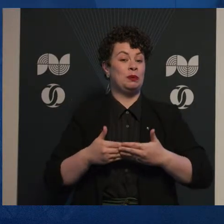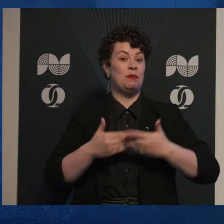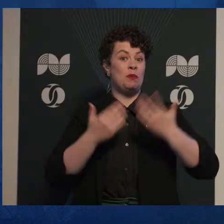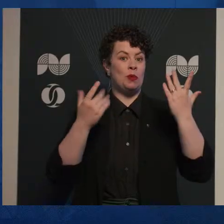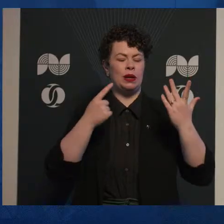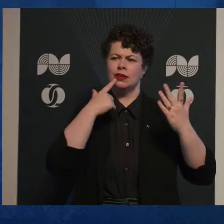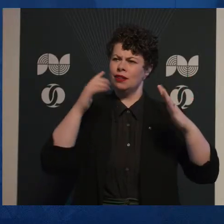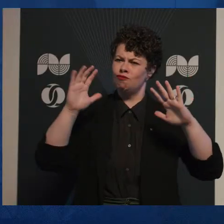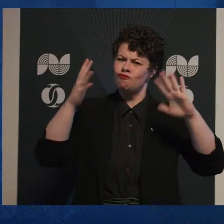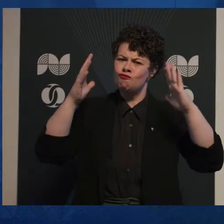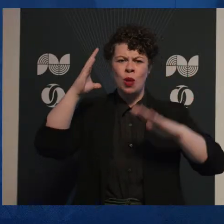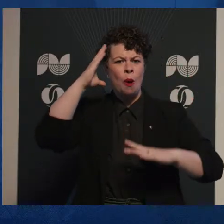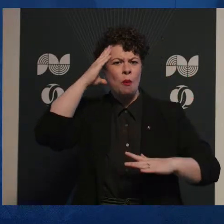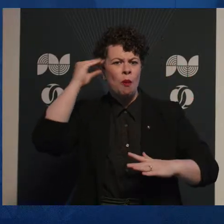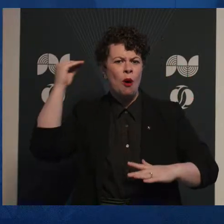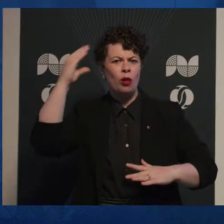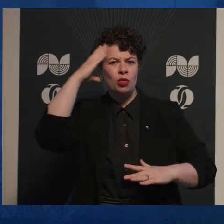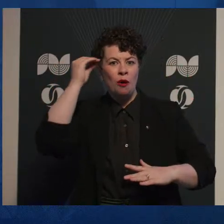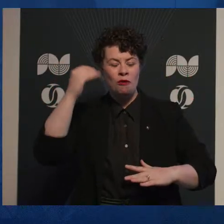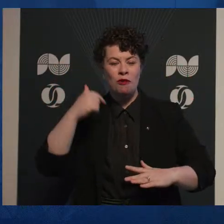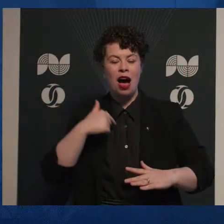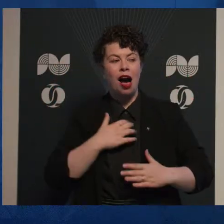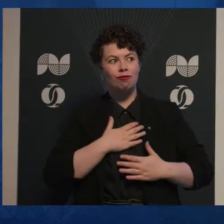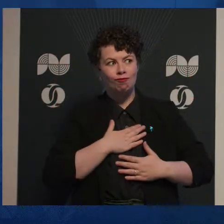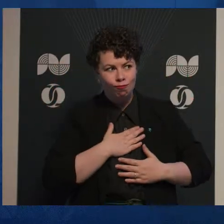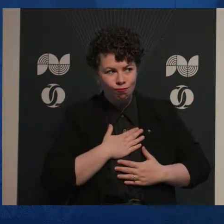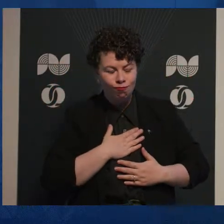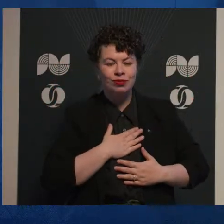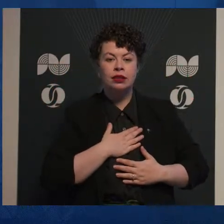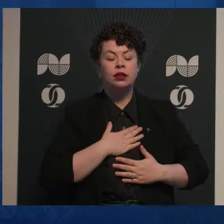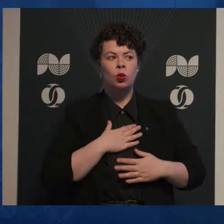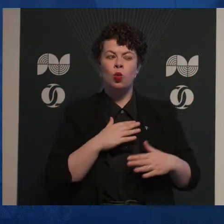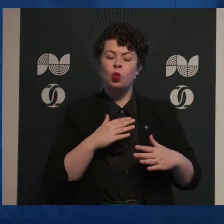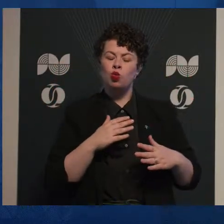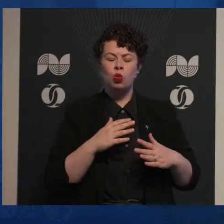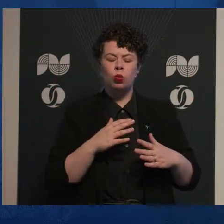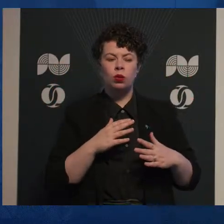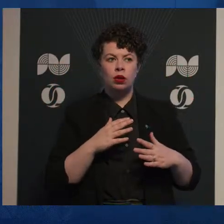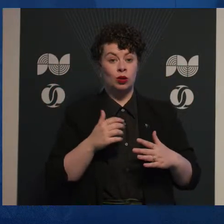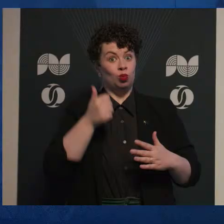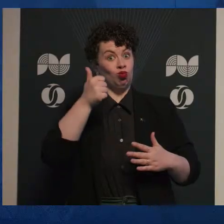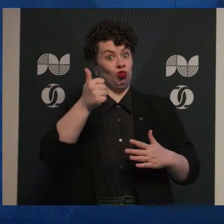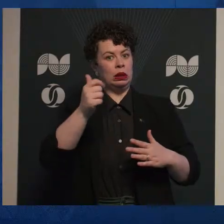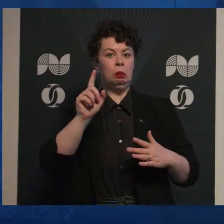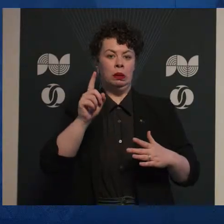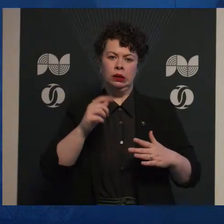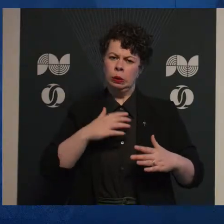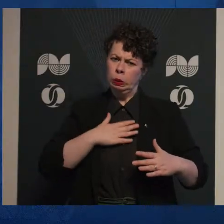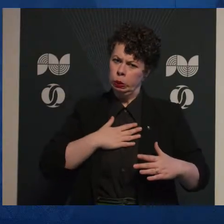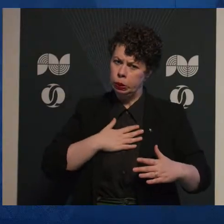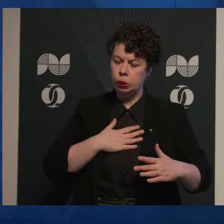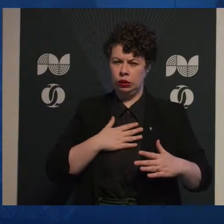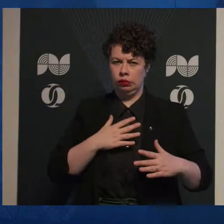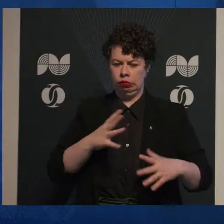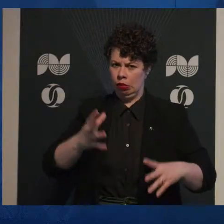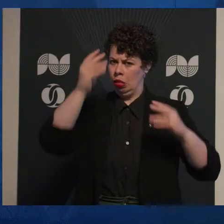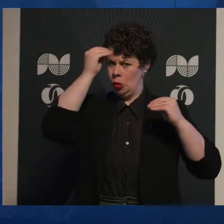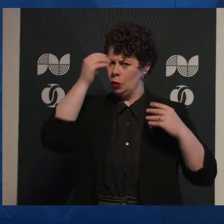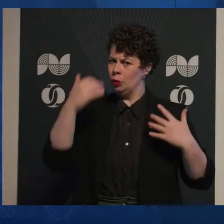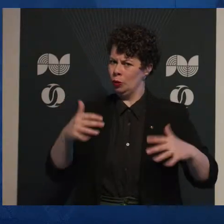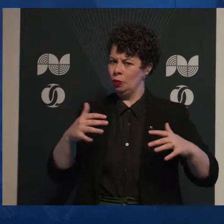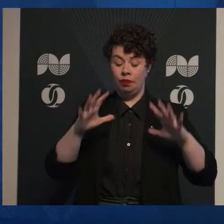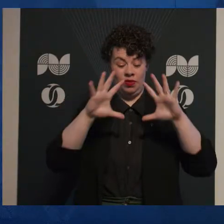so that's both a challenge and an opportunity for the country. I mean, in